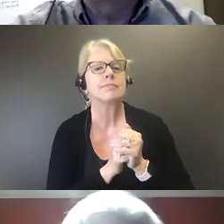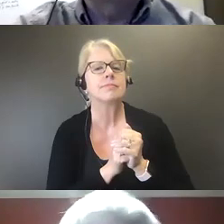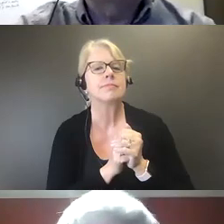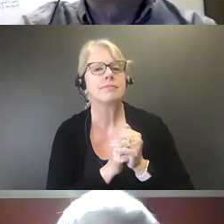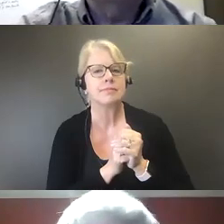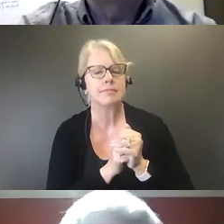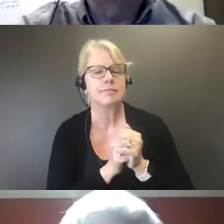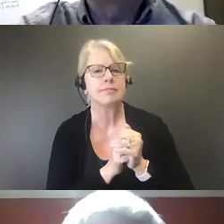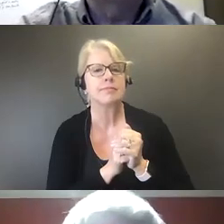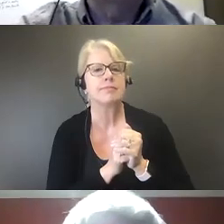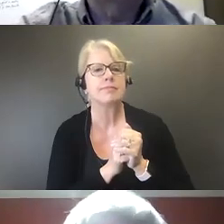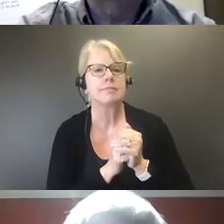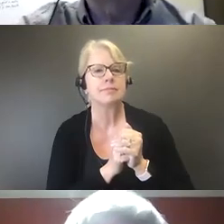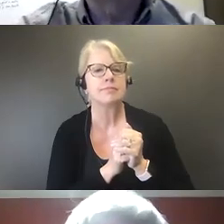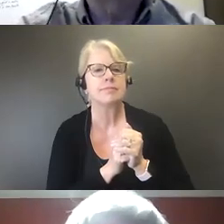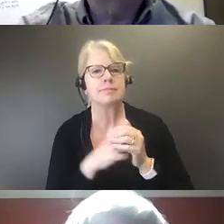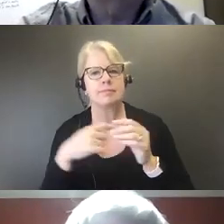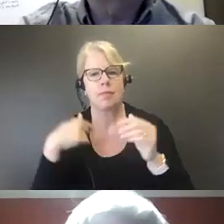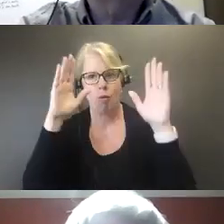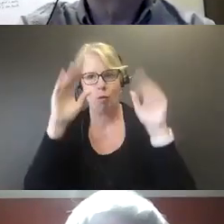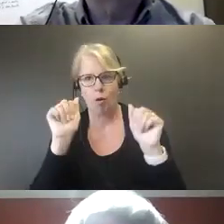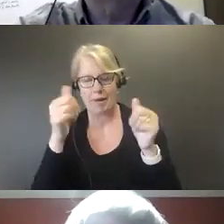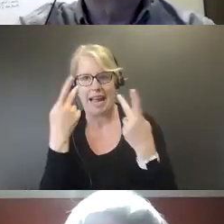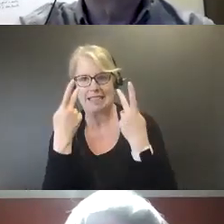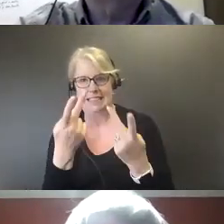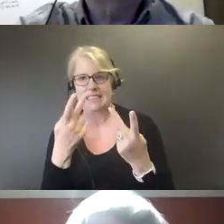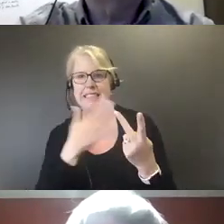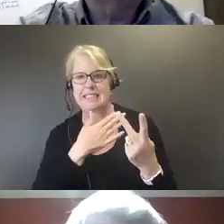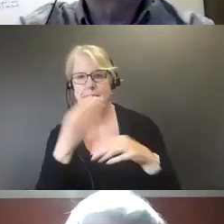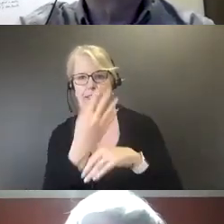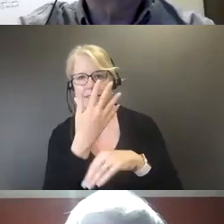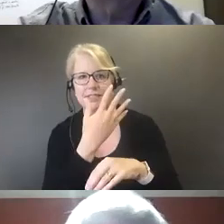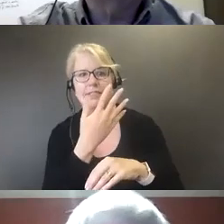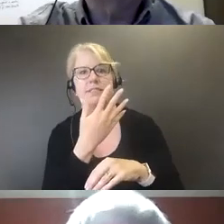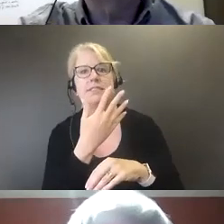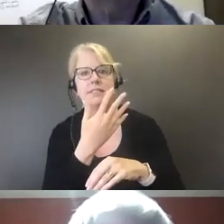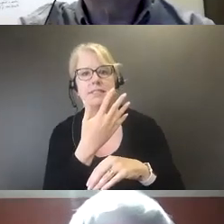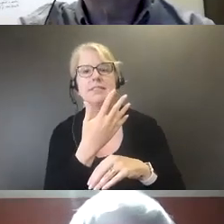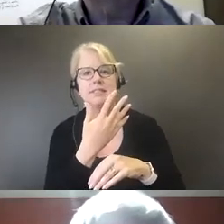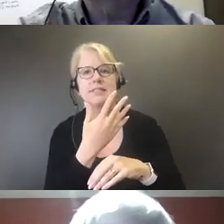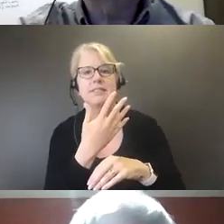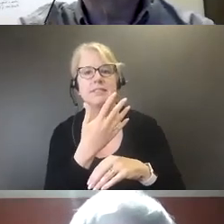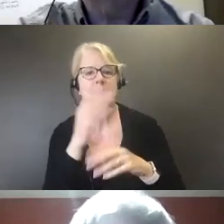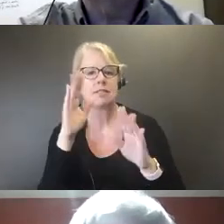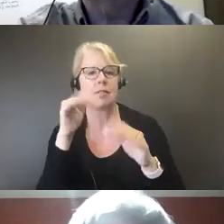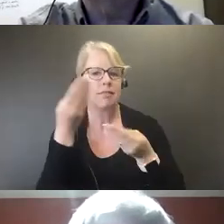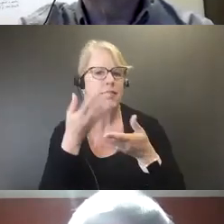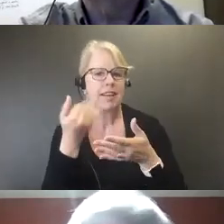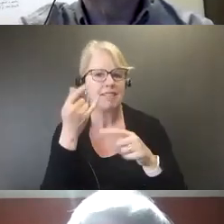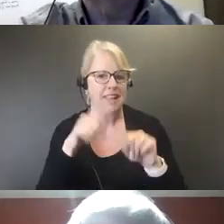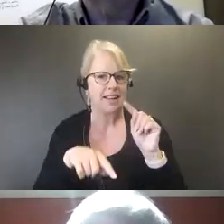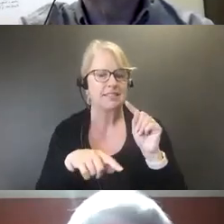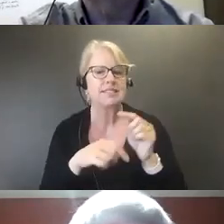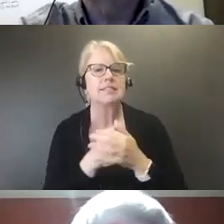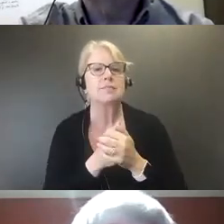I'm hoping that everyone can see my slides. I'm sure you will tell my colleagues if you can't.